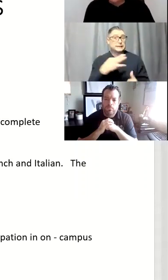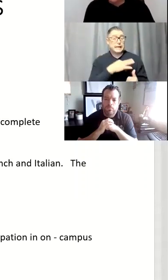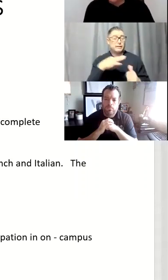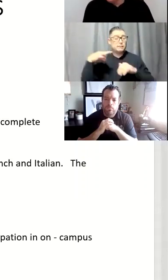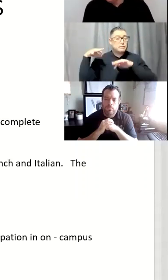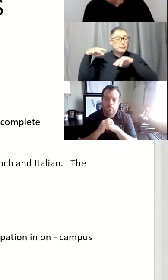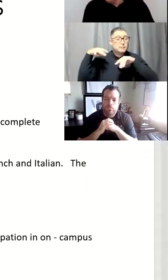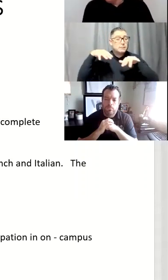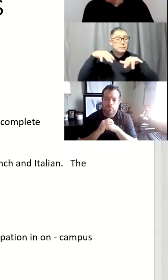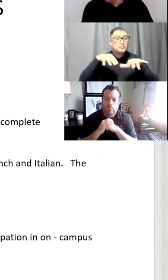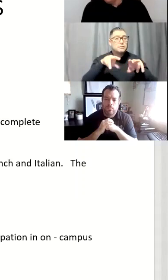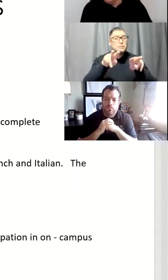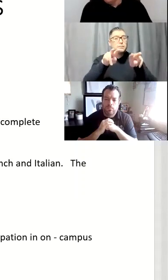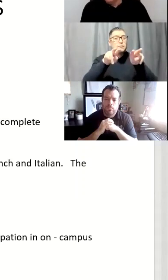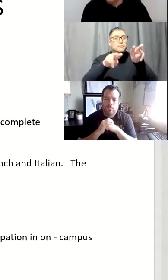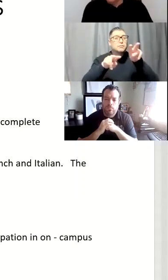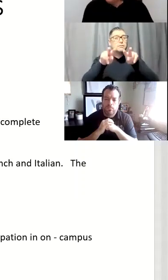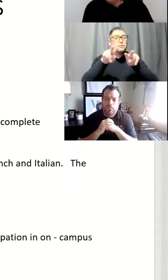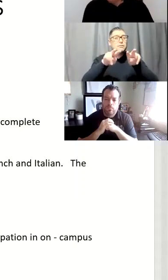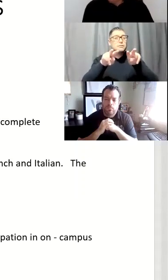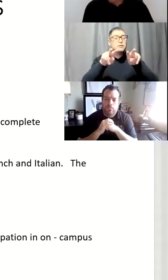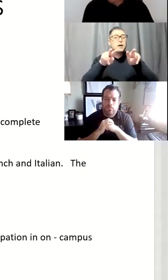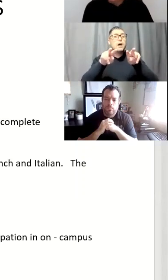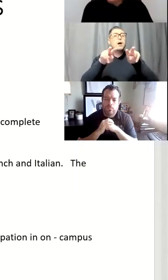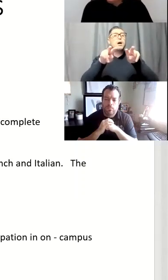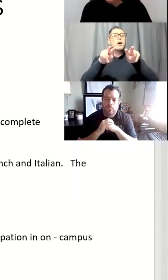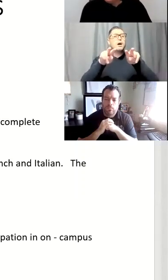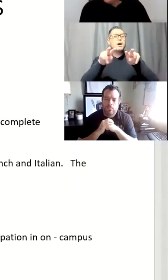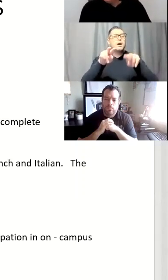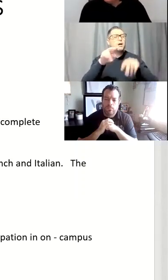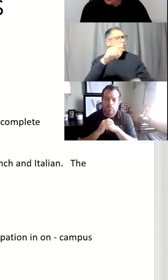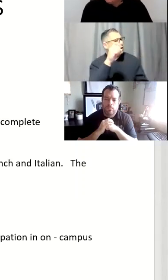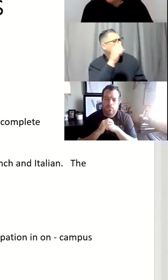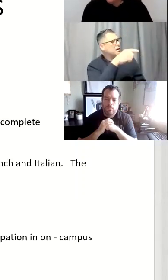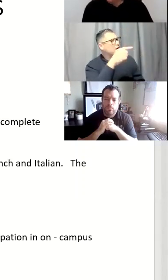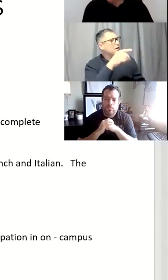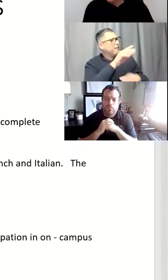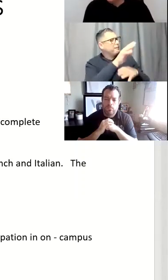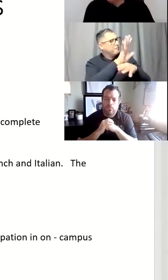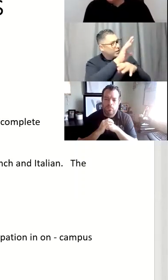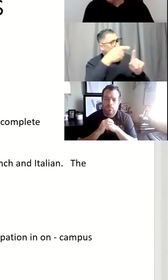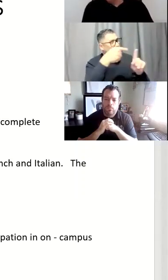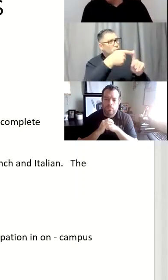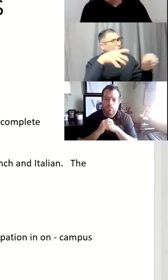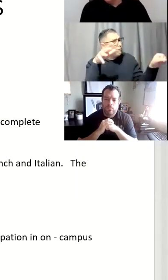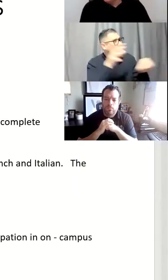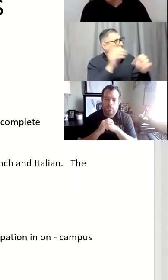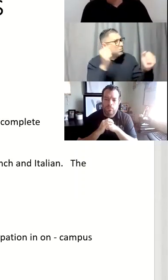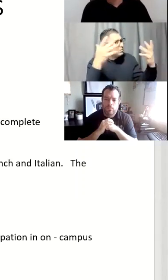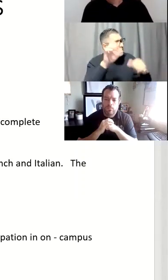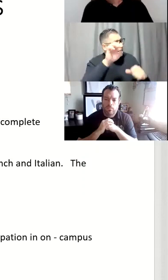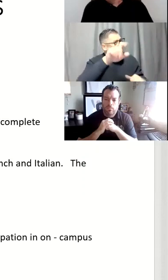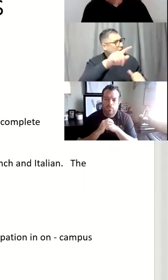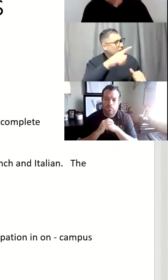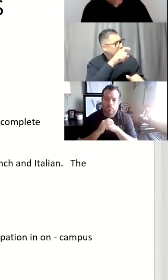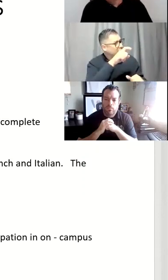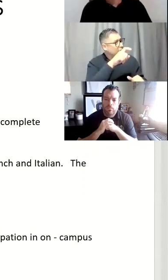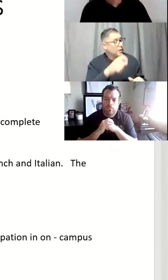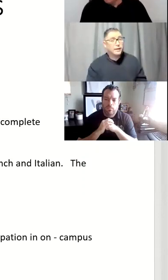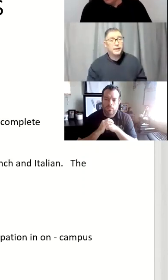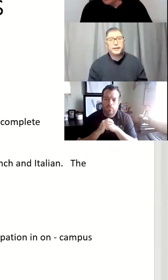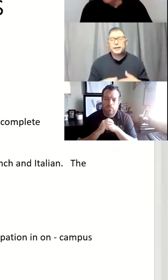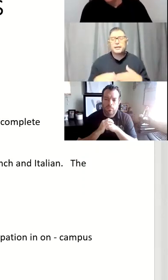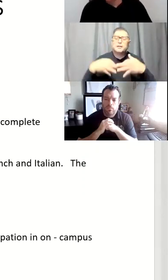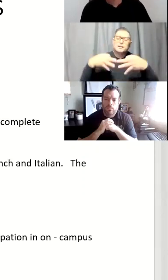approach me, and they would say, is these films really done in American Sign Language? And I would have to